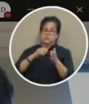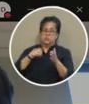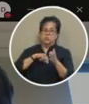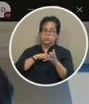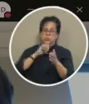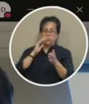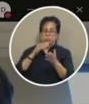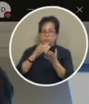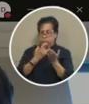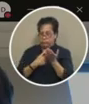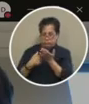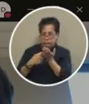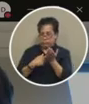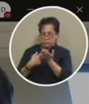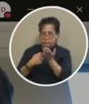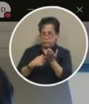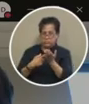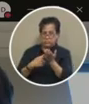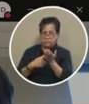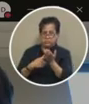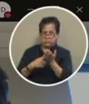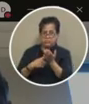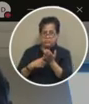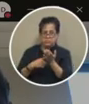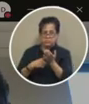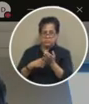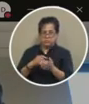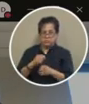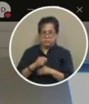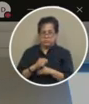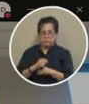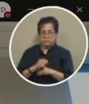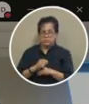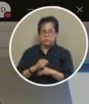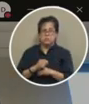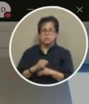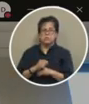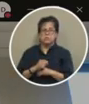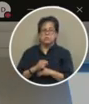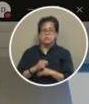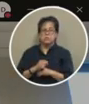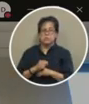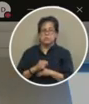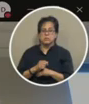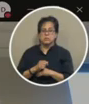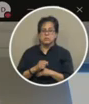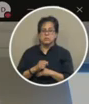be pursuing those interlocals for additional funding to support this effort. Okay.